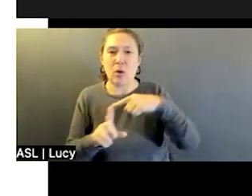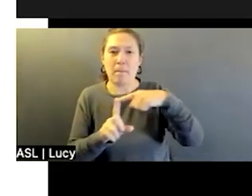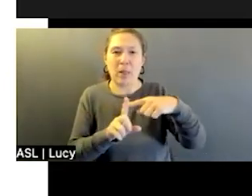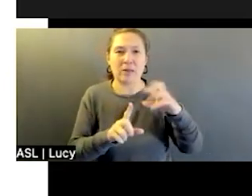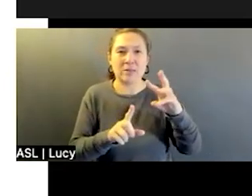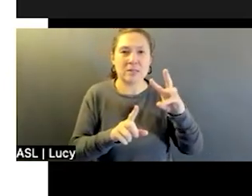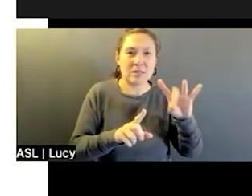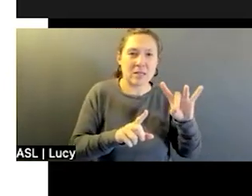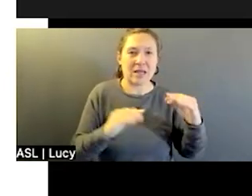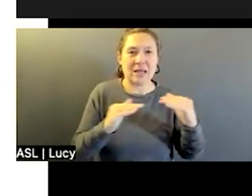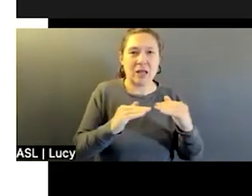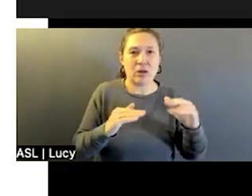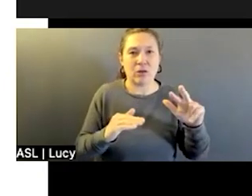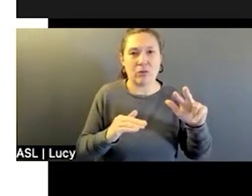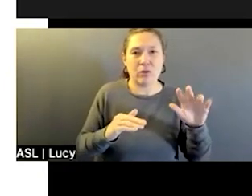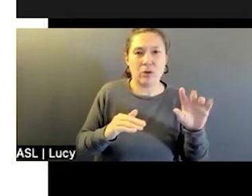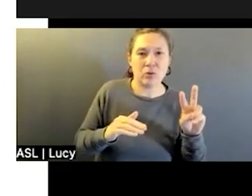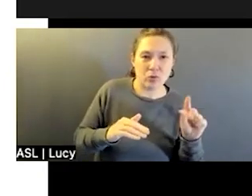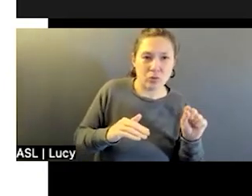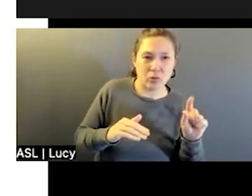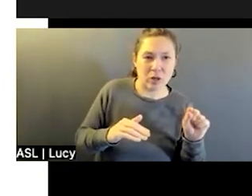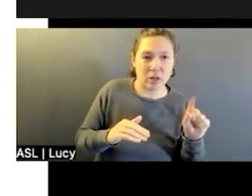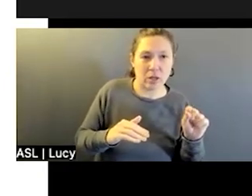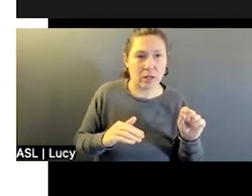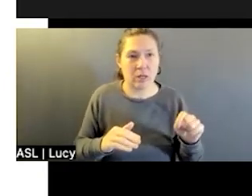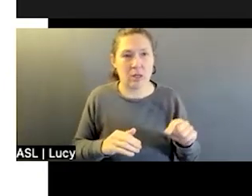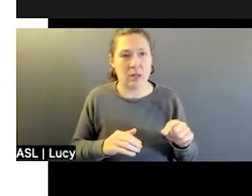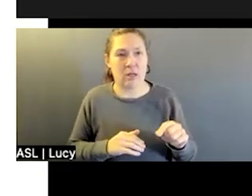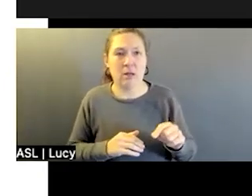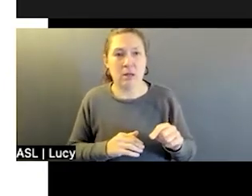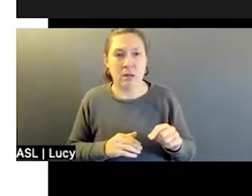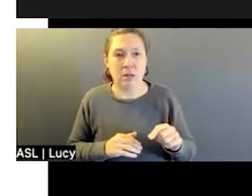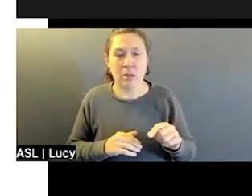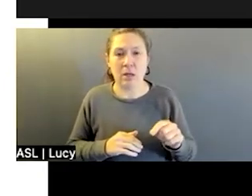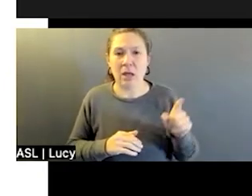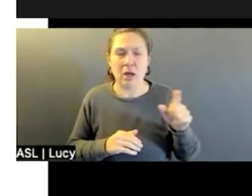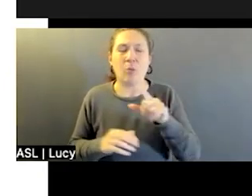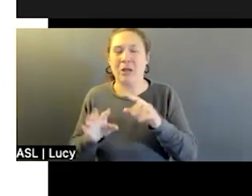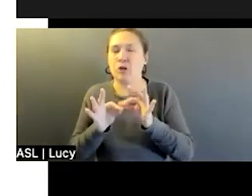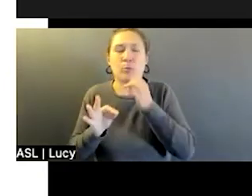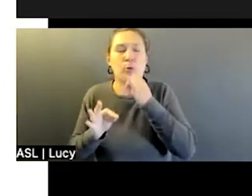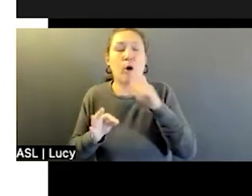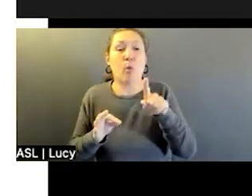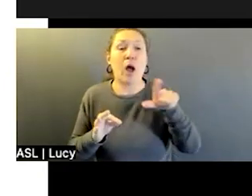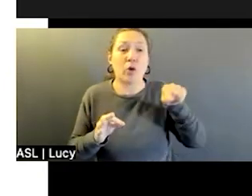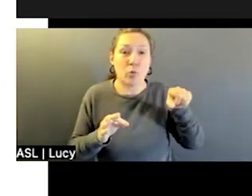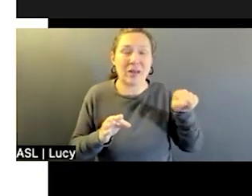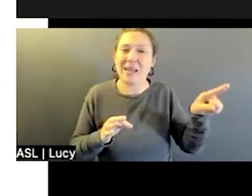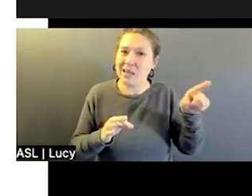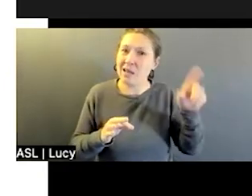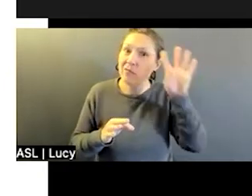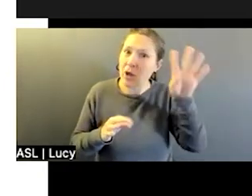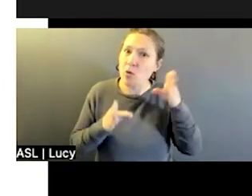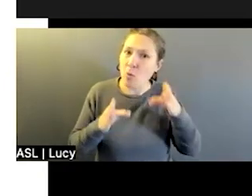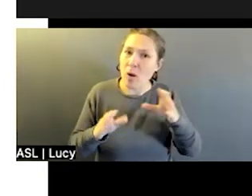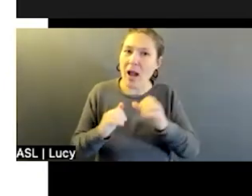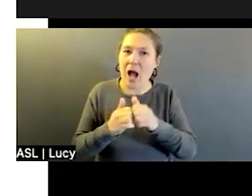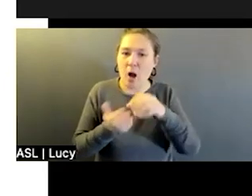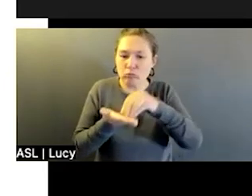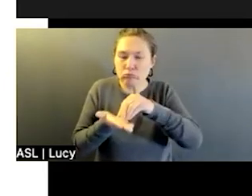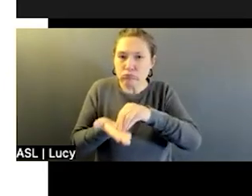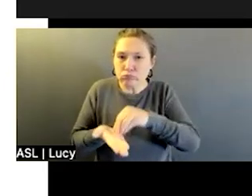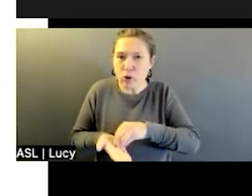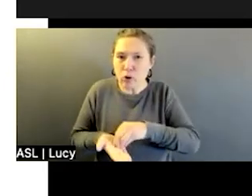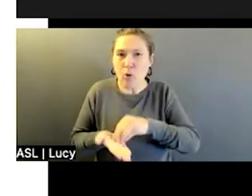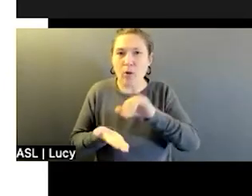sources whether he invented even a way to code operations, but we know he had he had a great memory. From